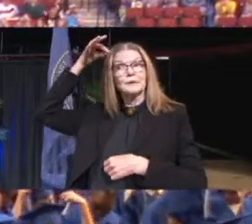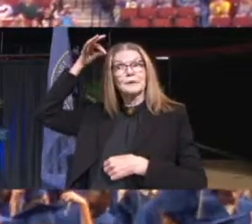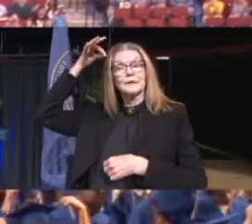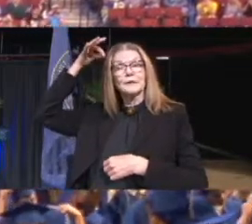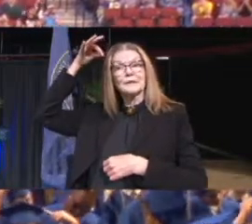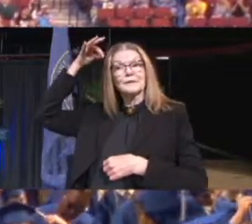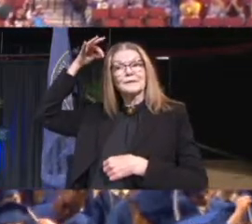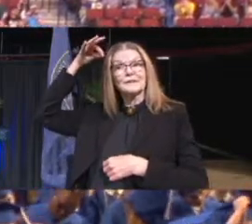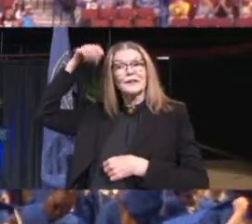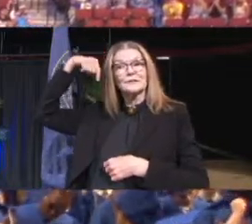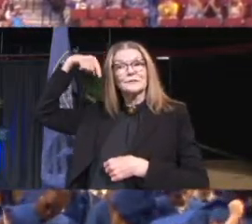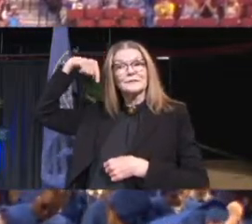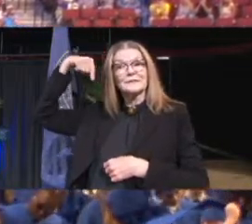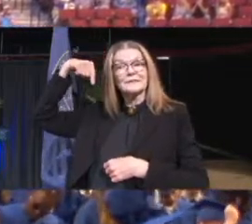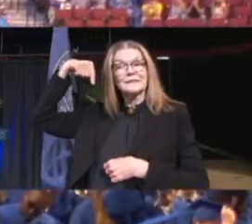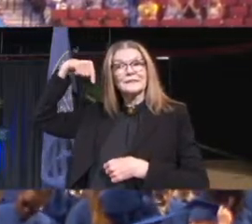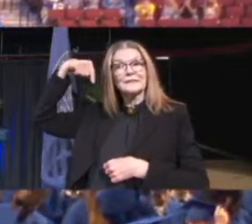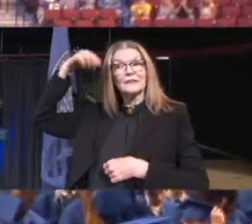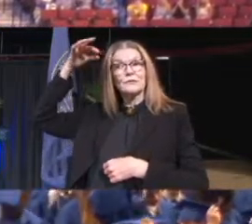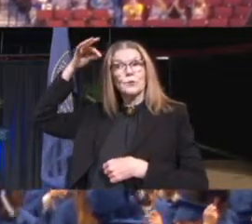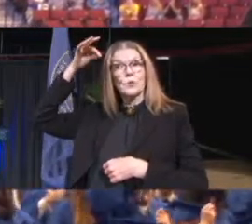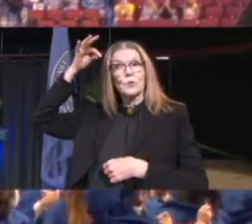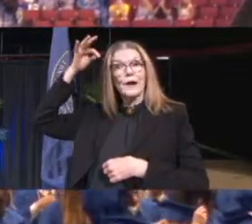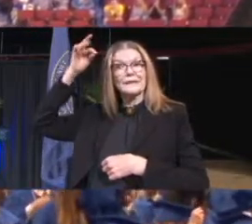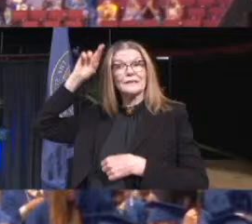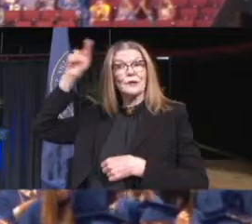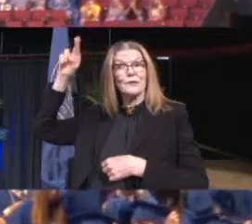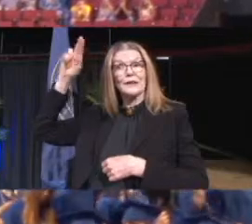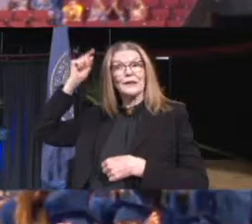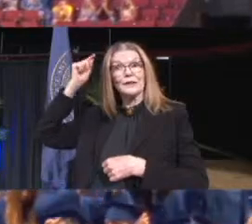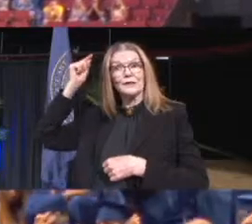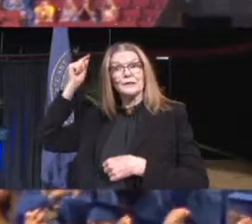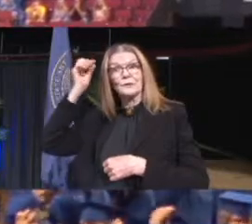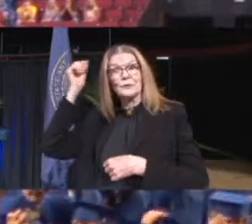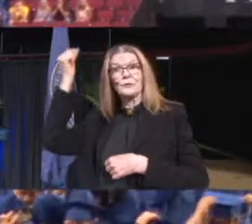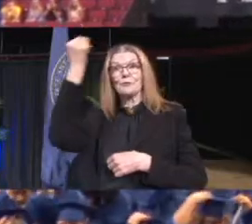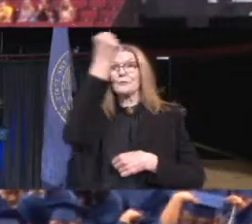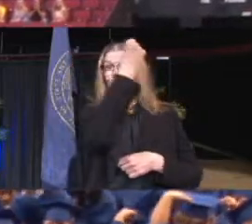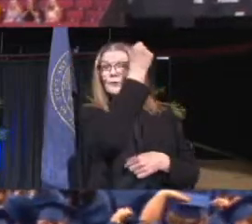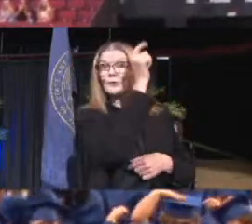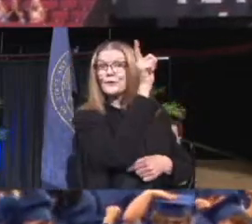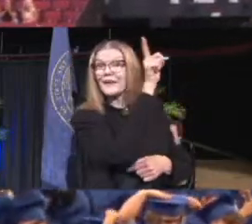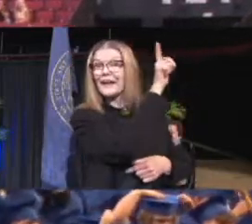of the tassel. Please turn your tassels from the right to the left.